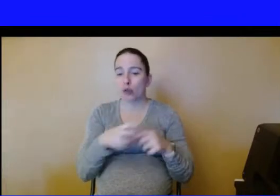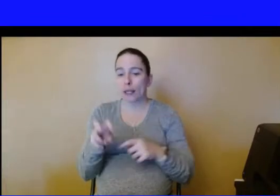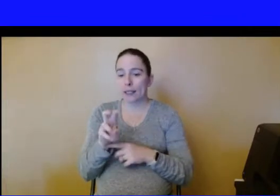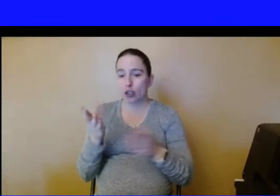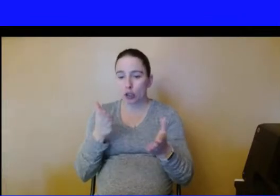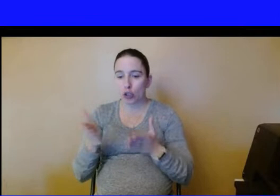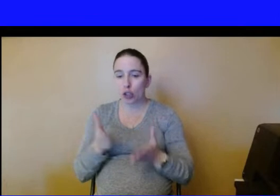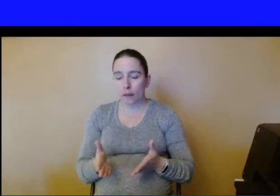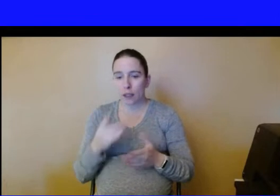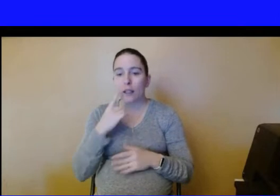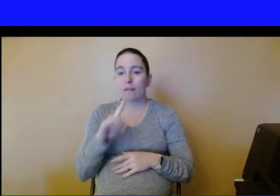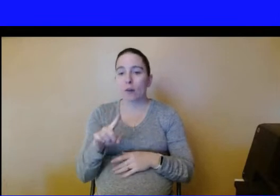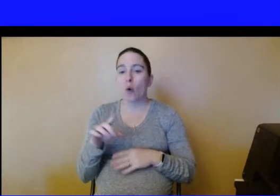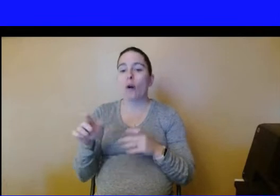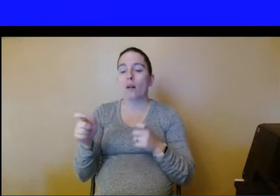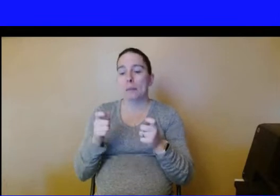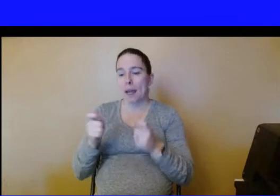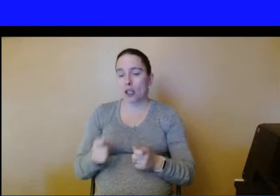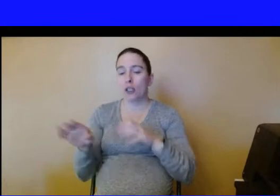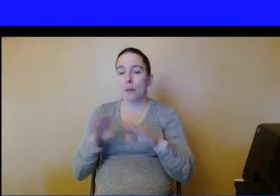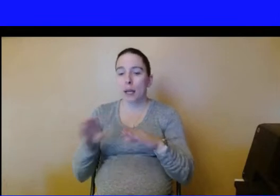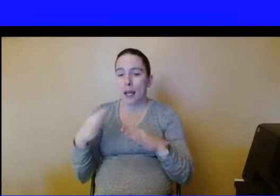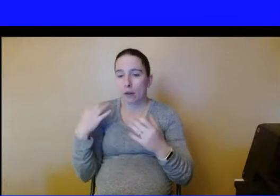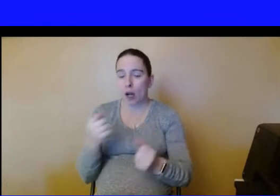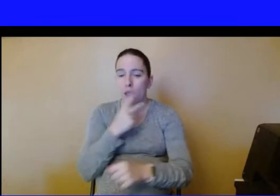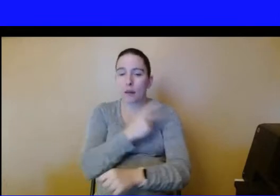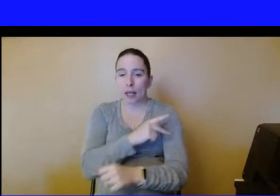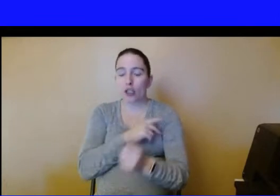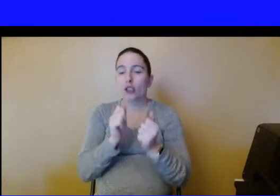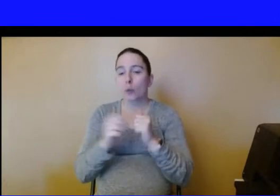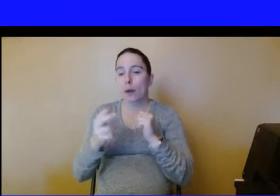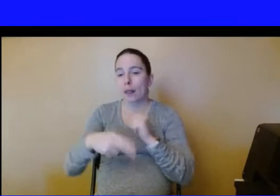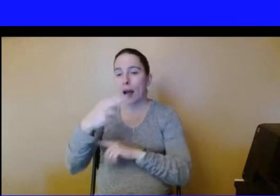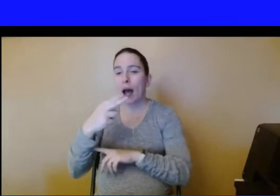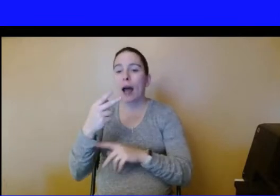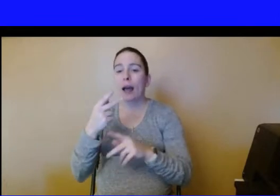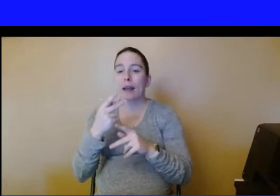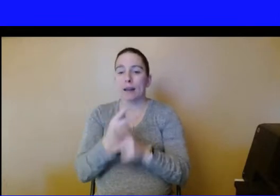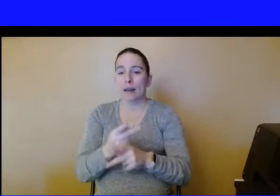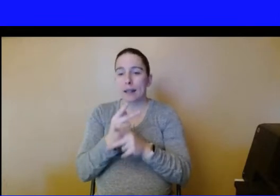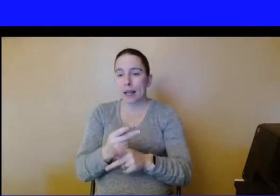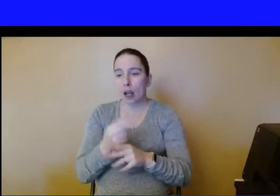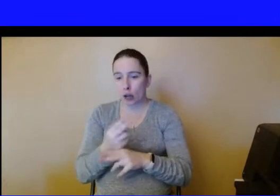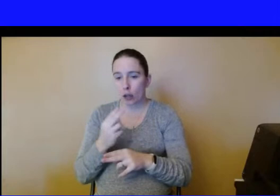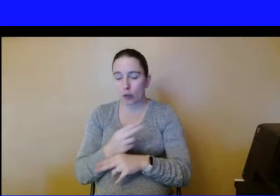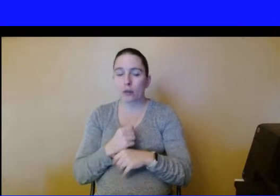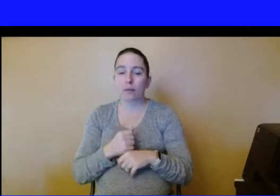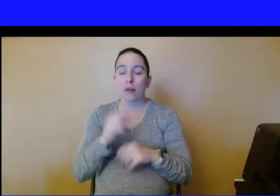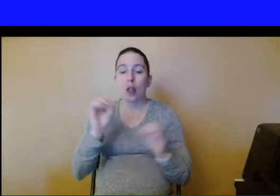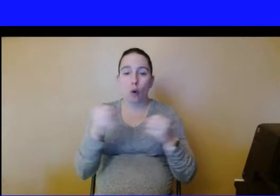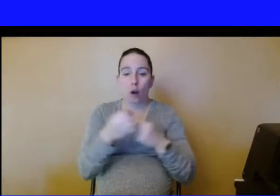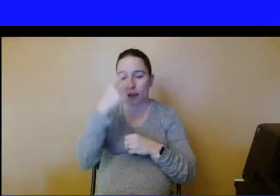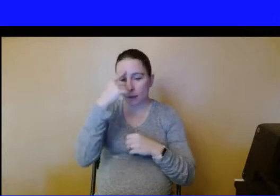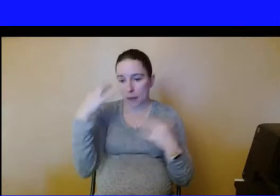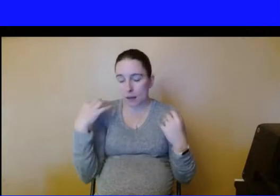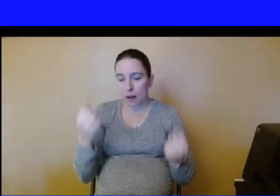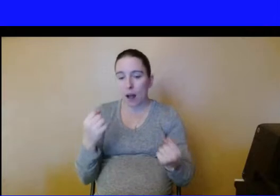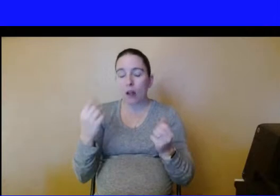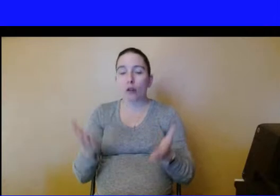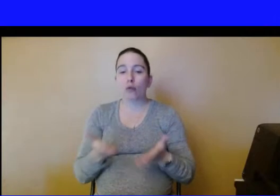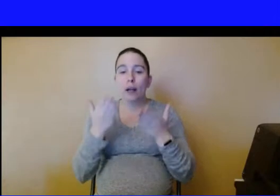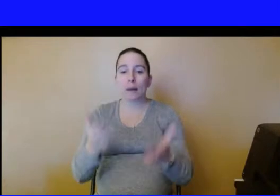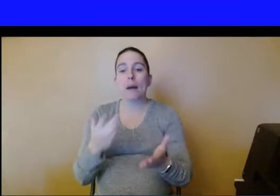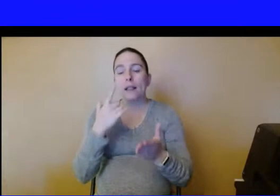which was implemented at 2 New York City hospitals, one of which was New York City Health and Hospitals Bellevue, in partnership with